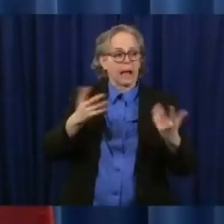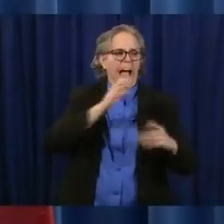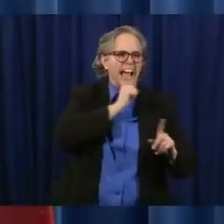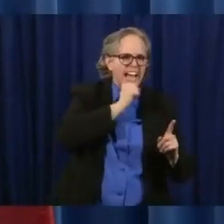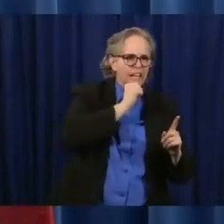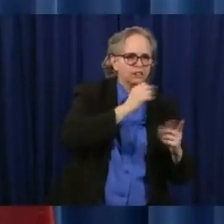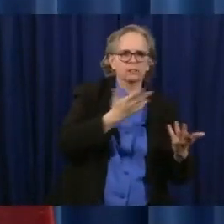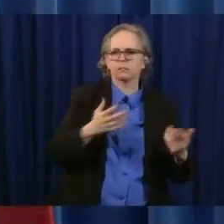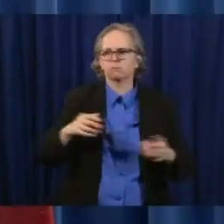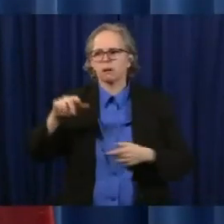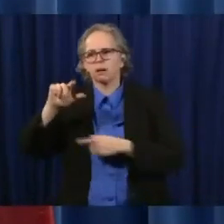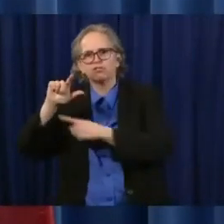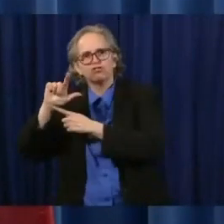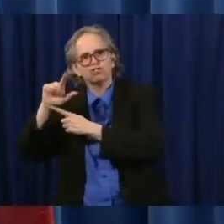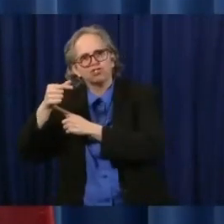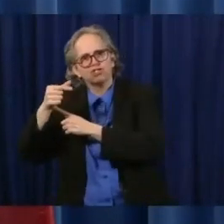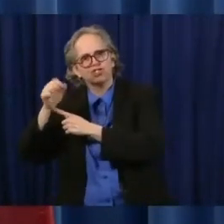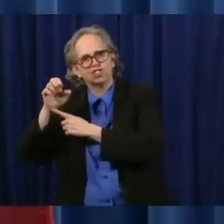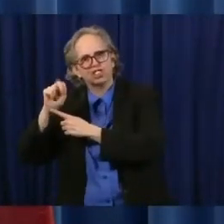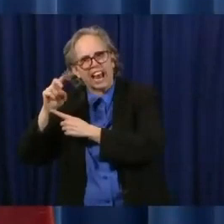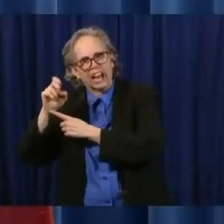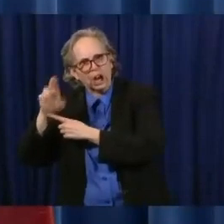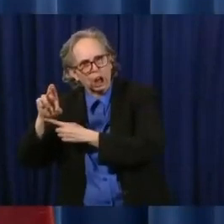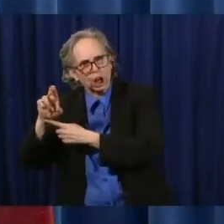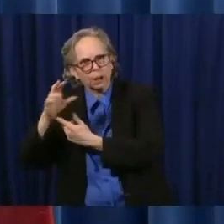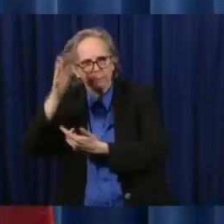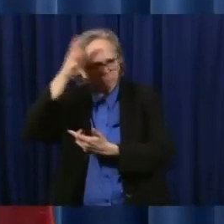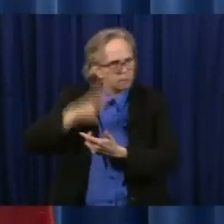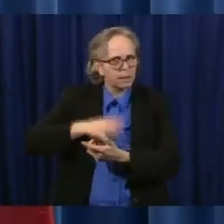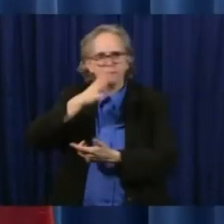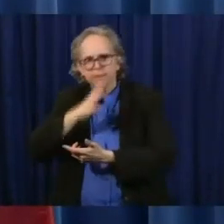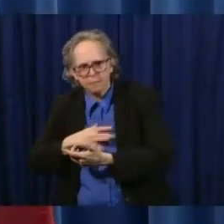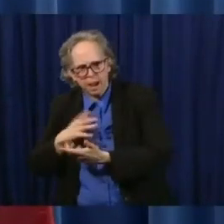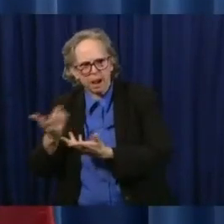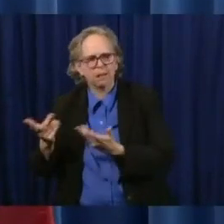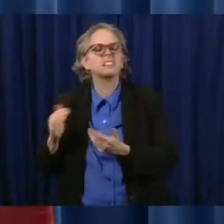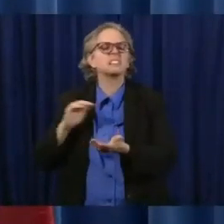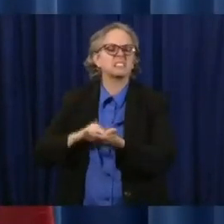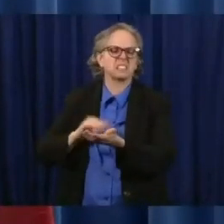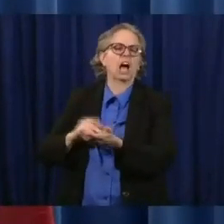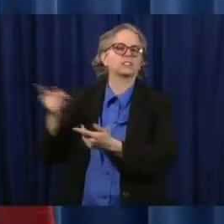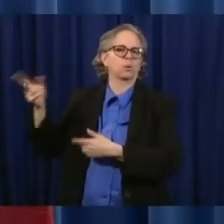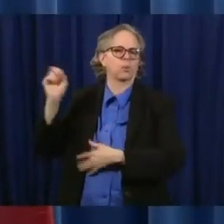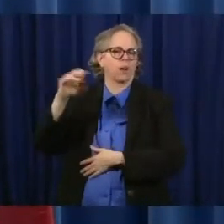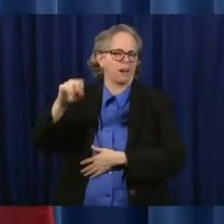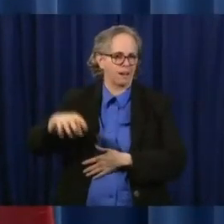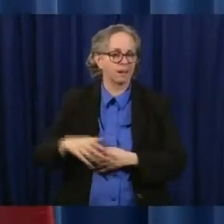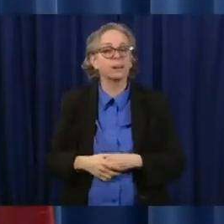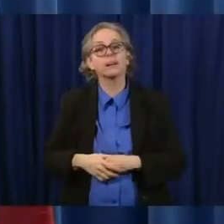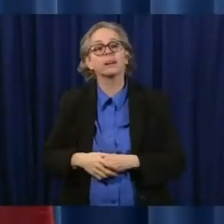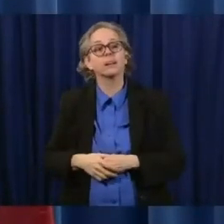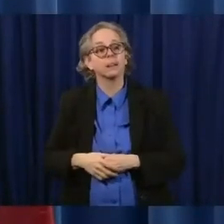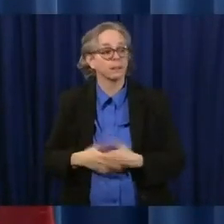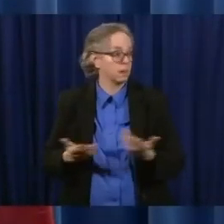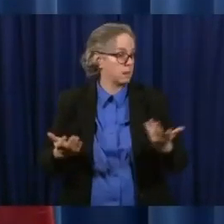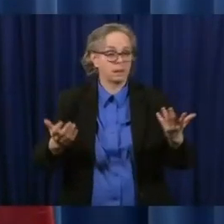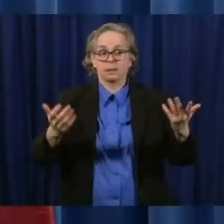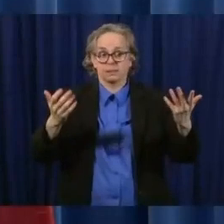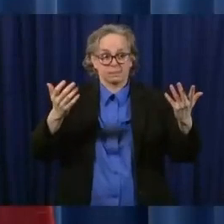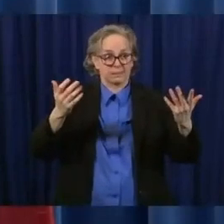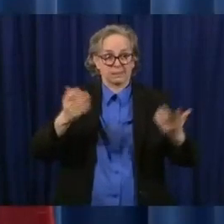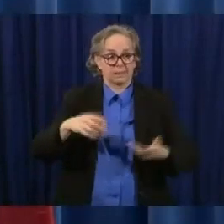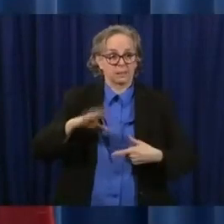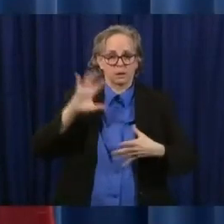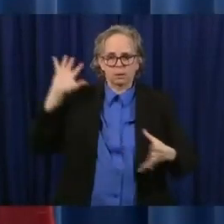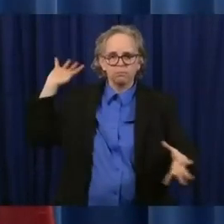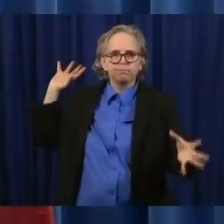these things you see every day with Dr. Acton. The daily cumulative case count and deaths are broken down by new daily cases